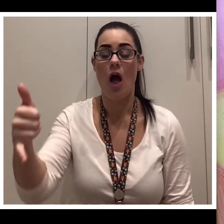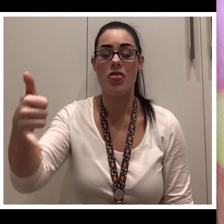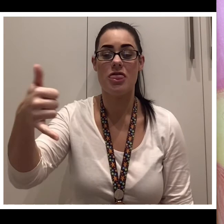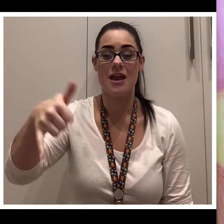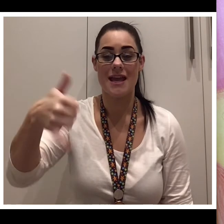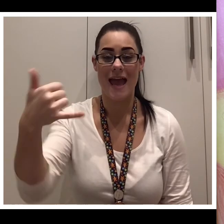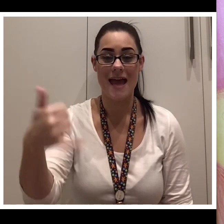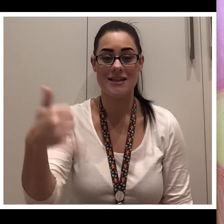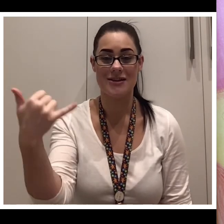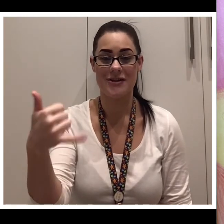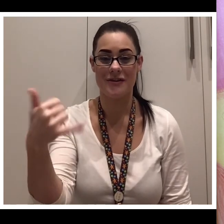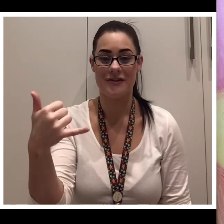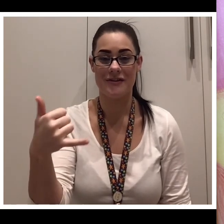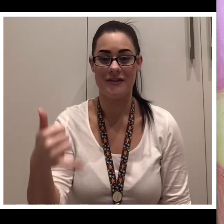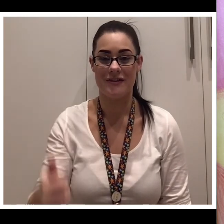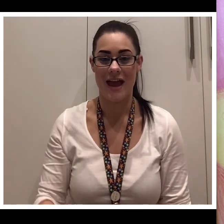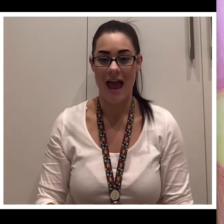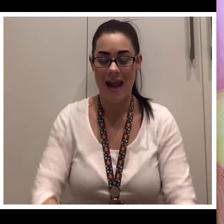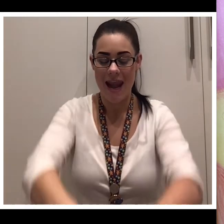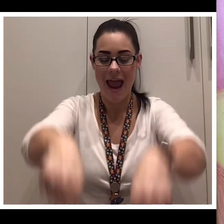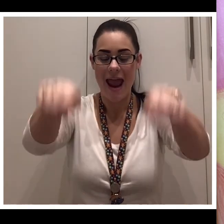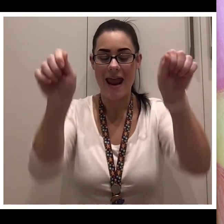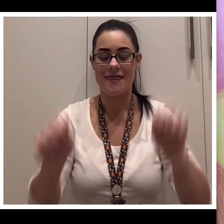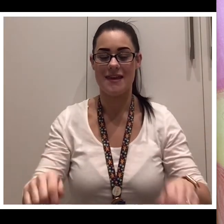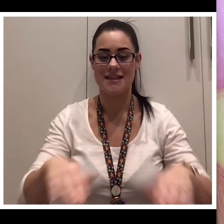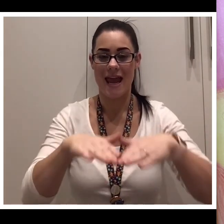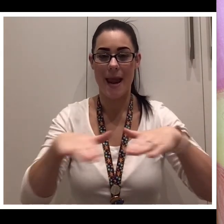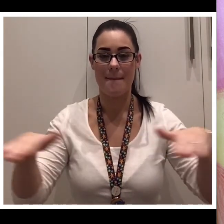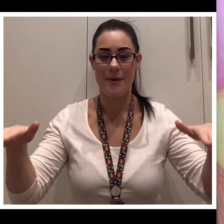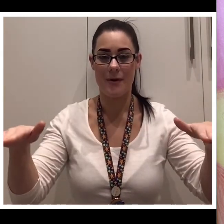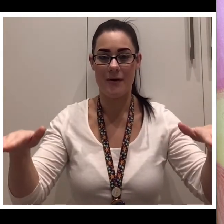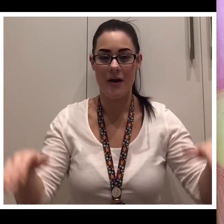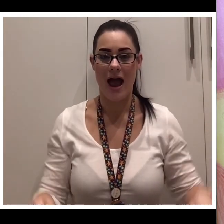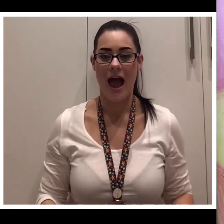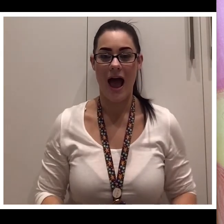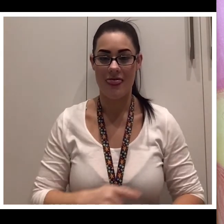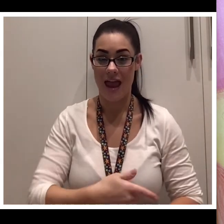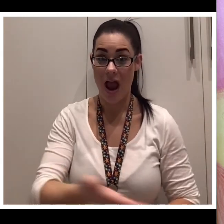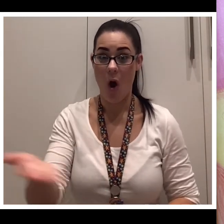table. They all sat down to tea and cake.